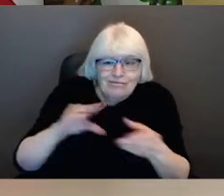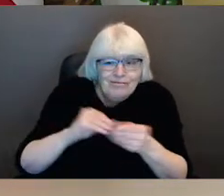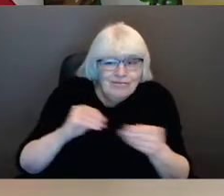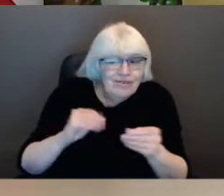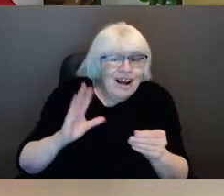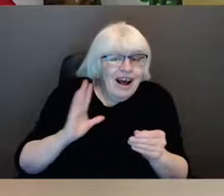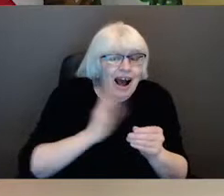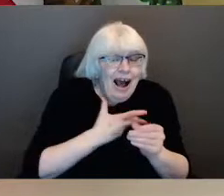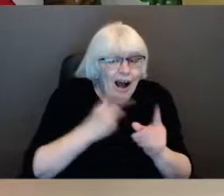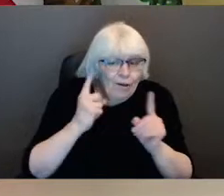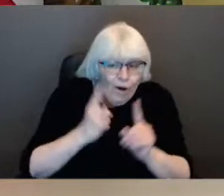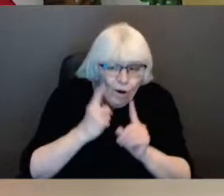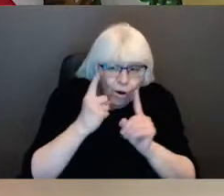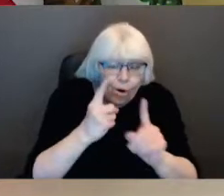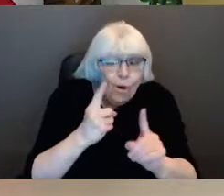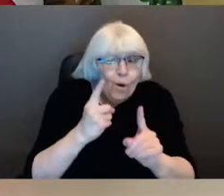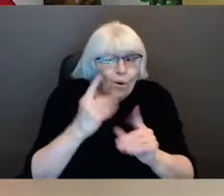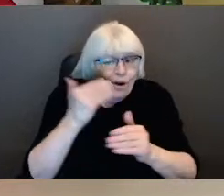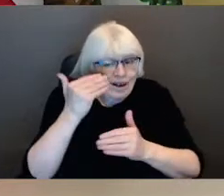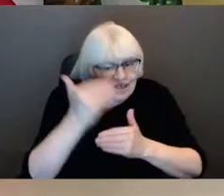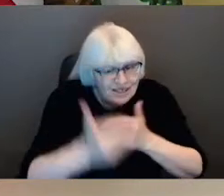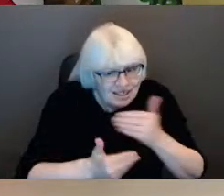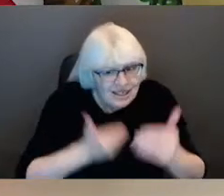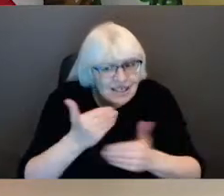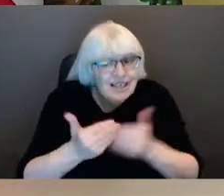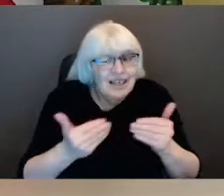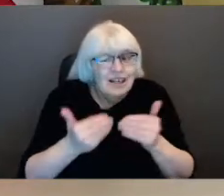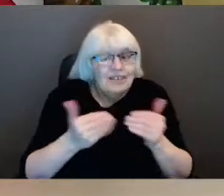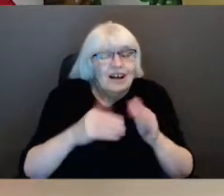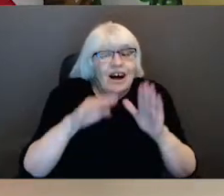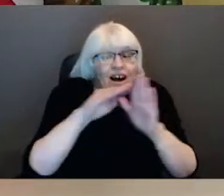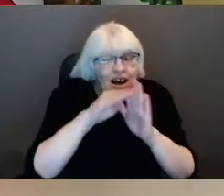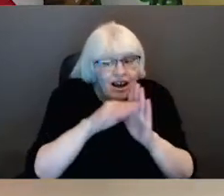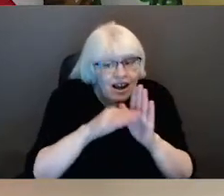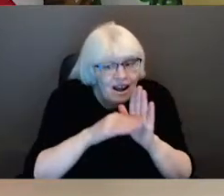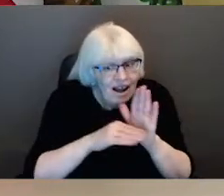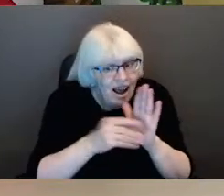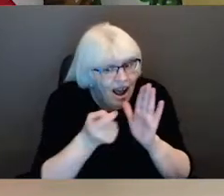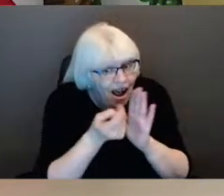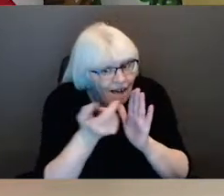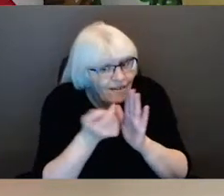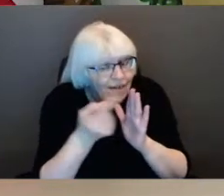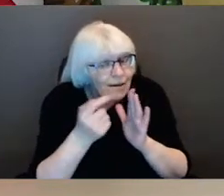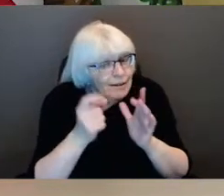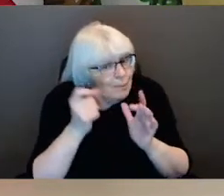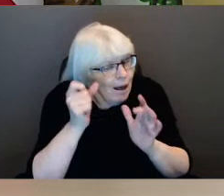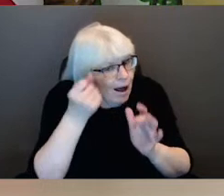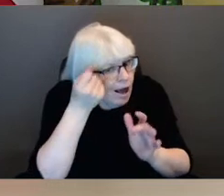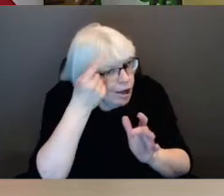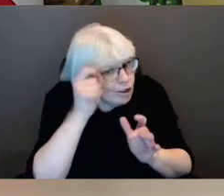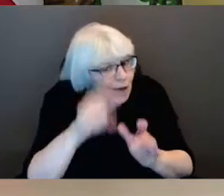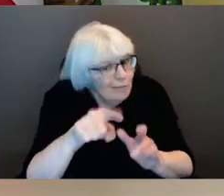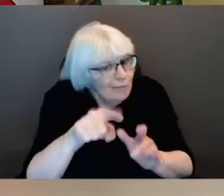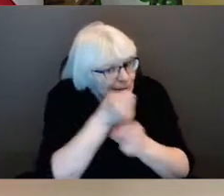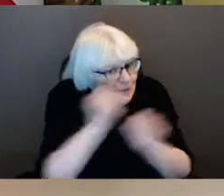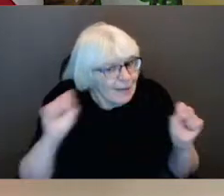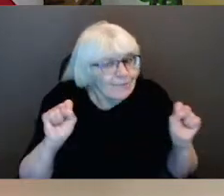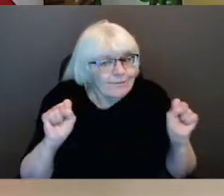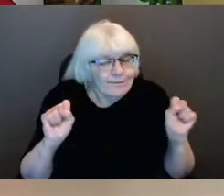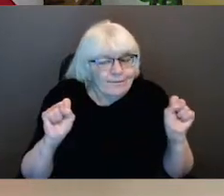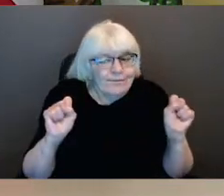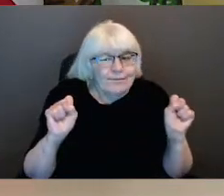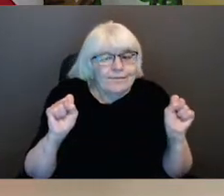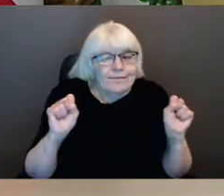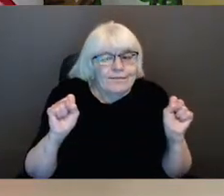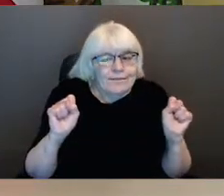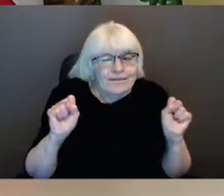as safely as we can out of this, making the decisions that we can at a population level. And that's really what public health